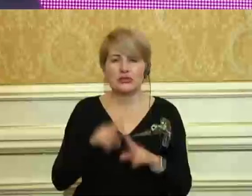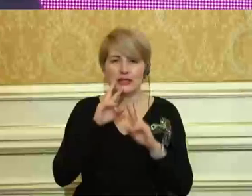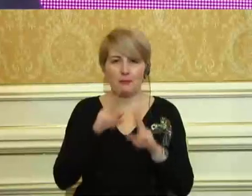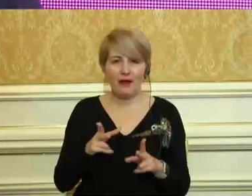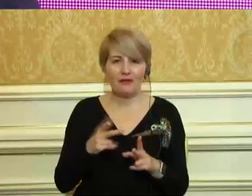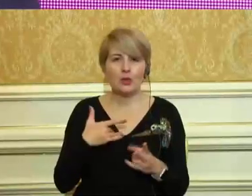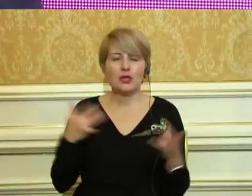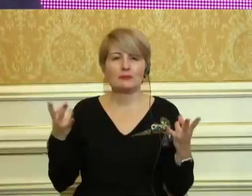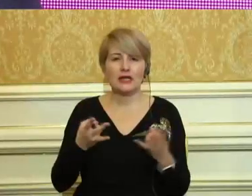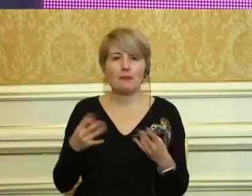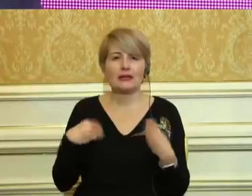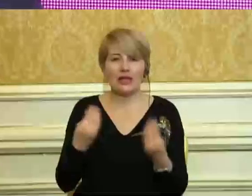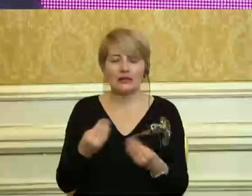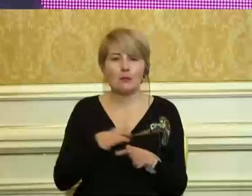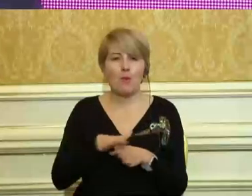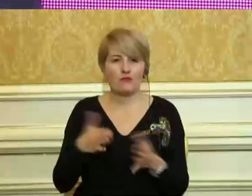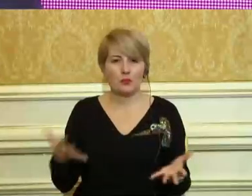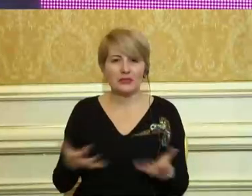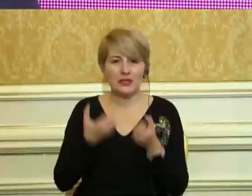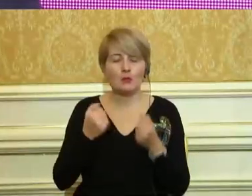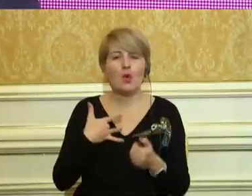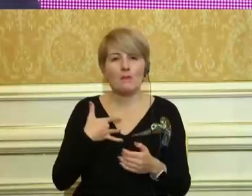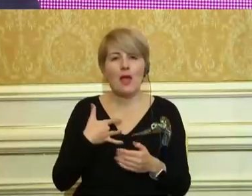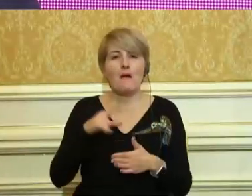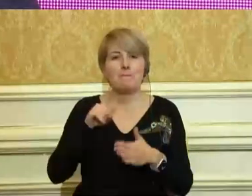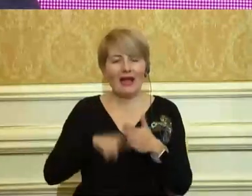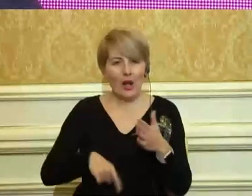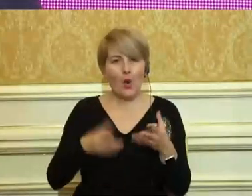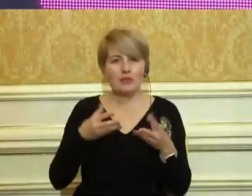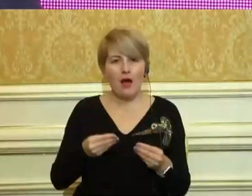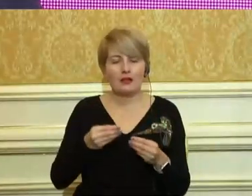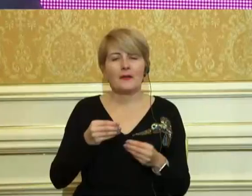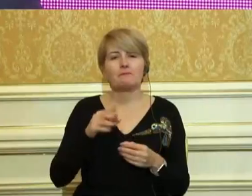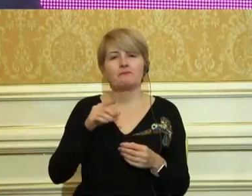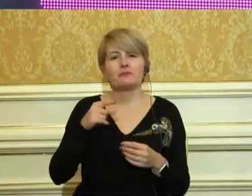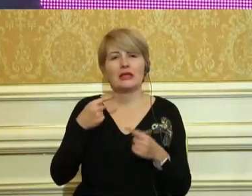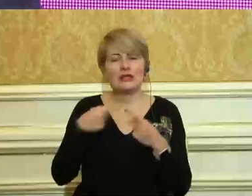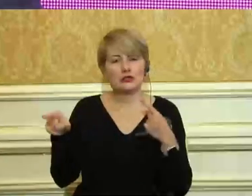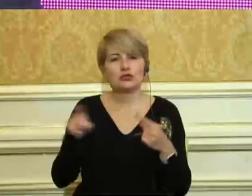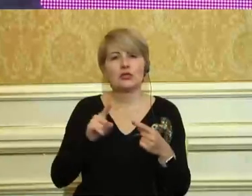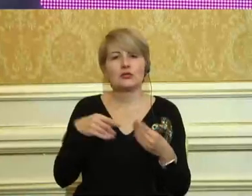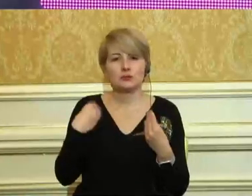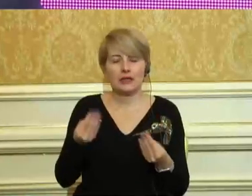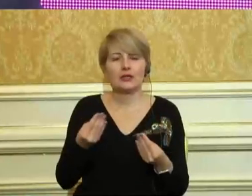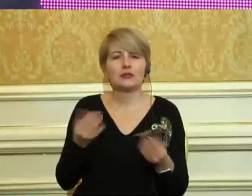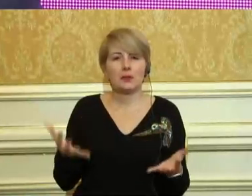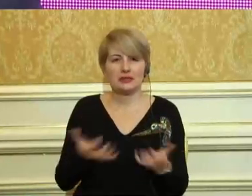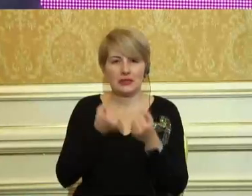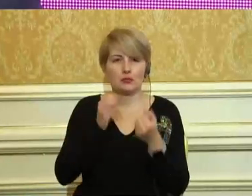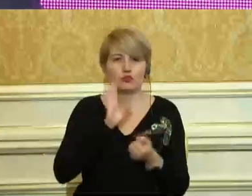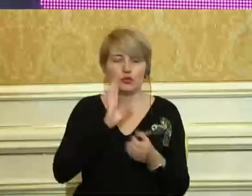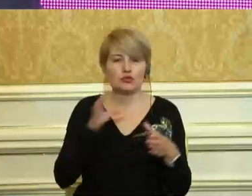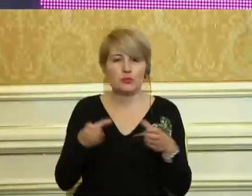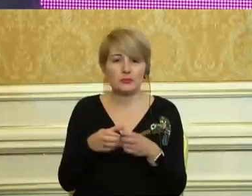committee, and got others to come on board and ultimately support it. The same thing happened at the United Cities and Local